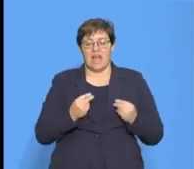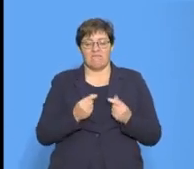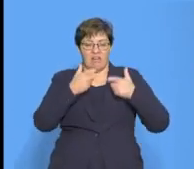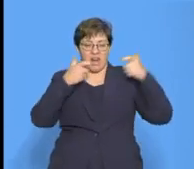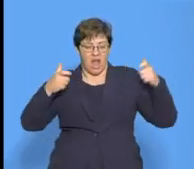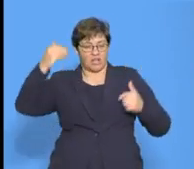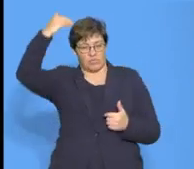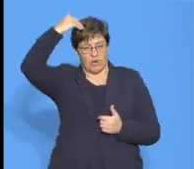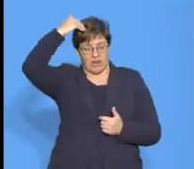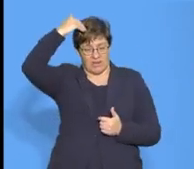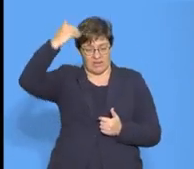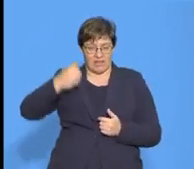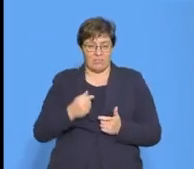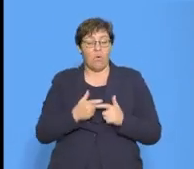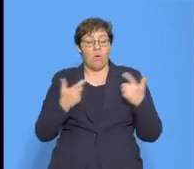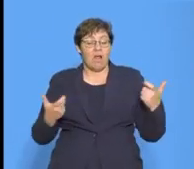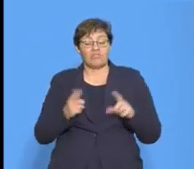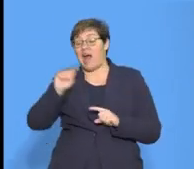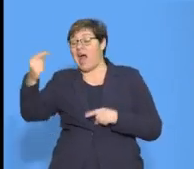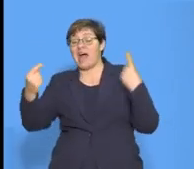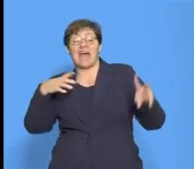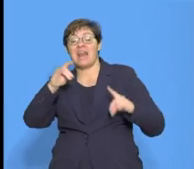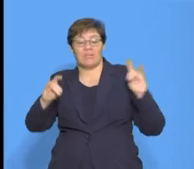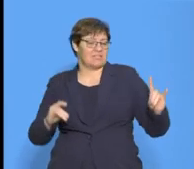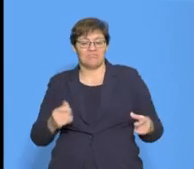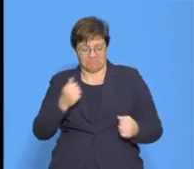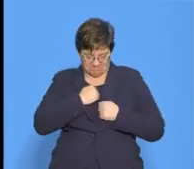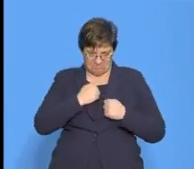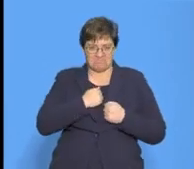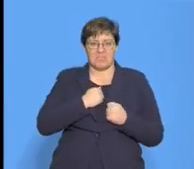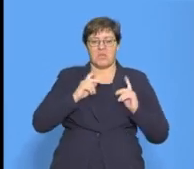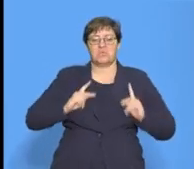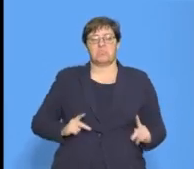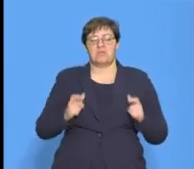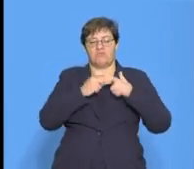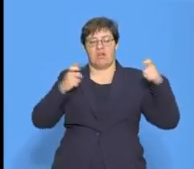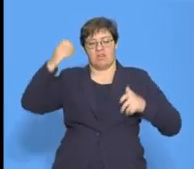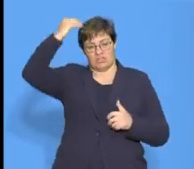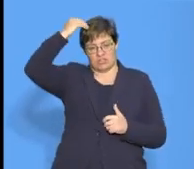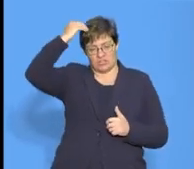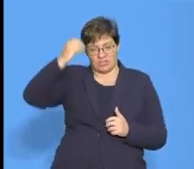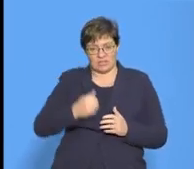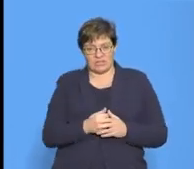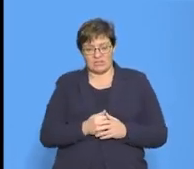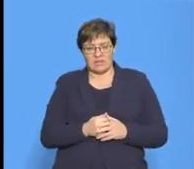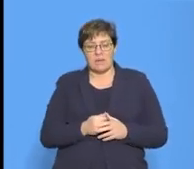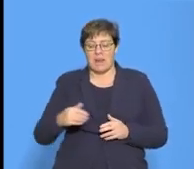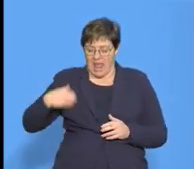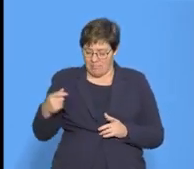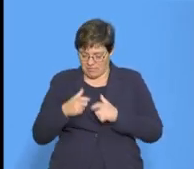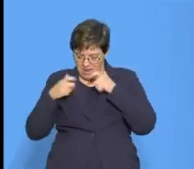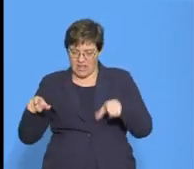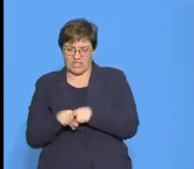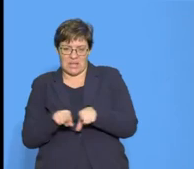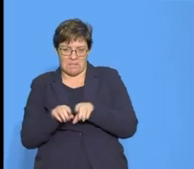we have is we have a large brain. It's much larger than other animals. So we have that